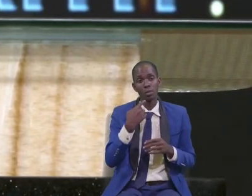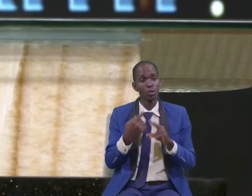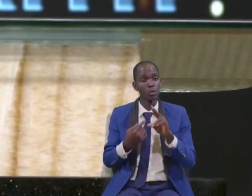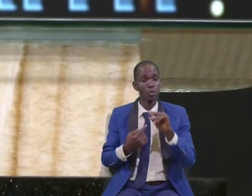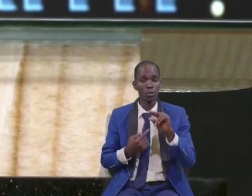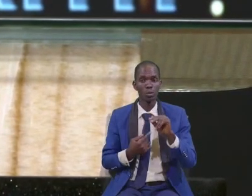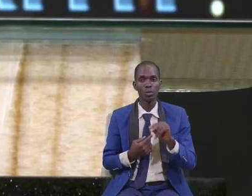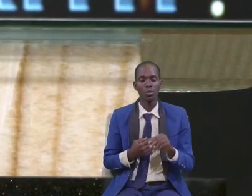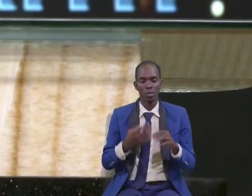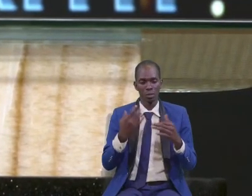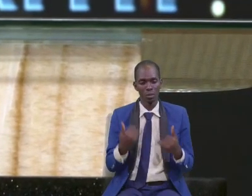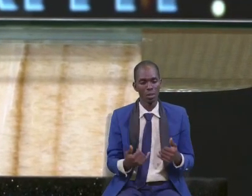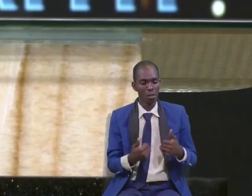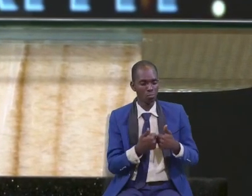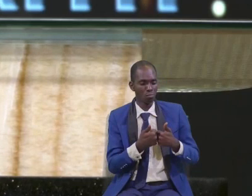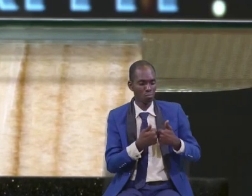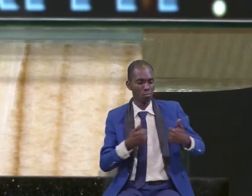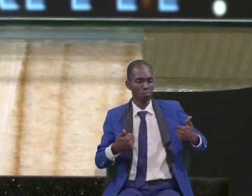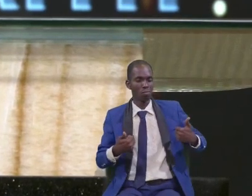isolating yourself.